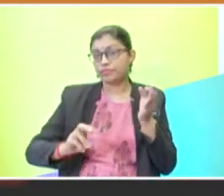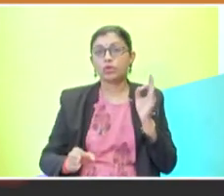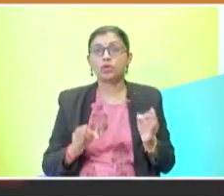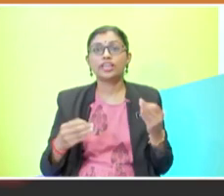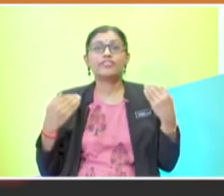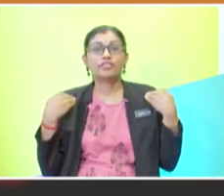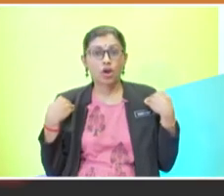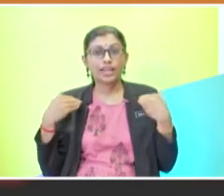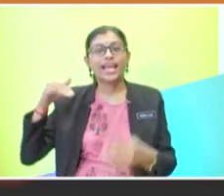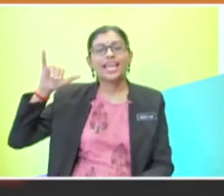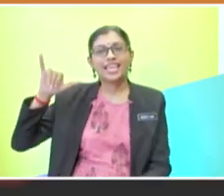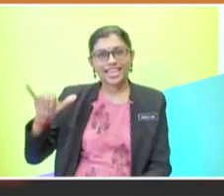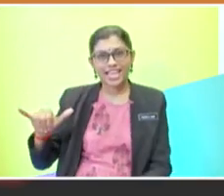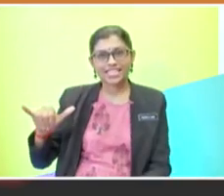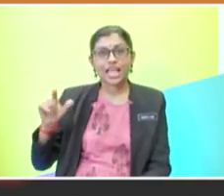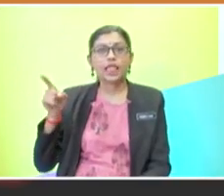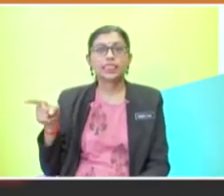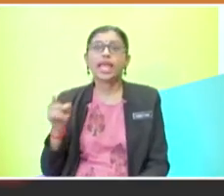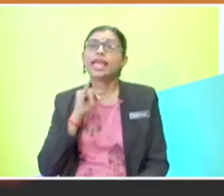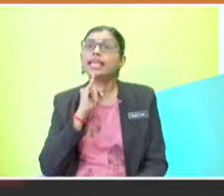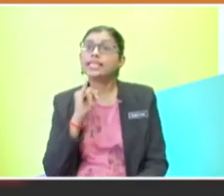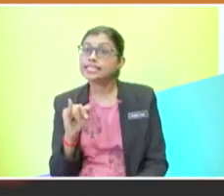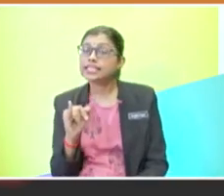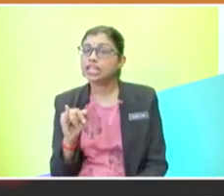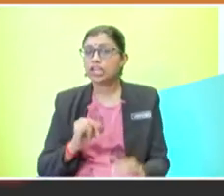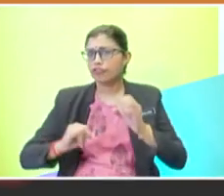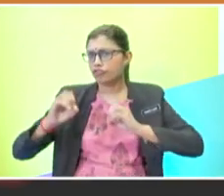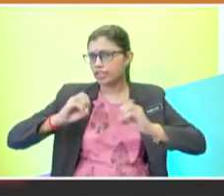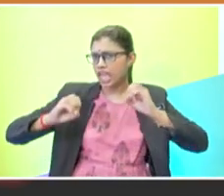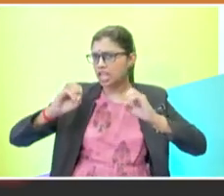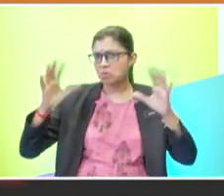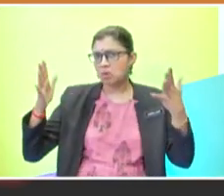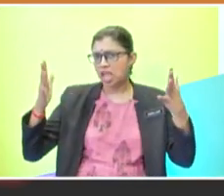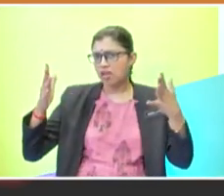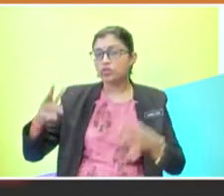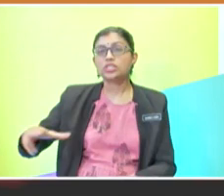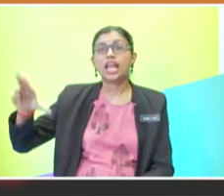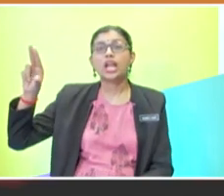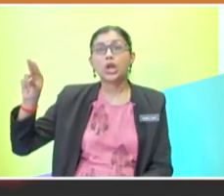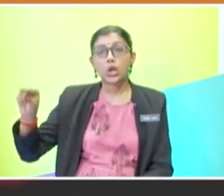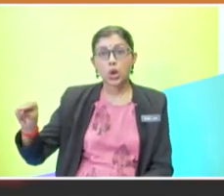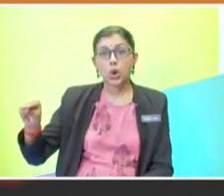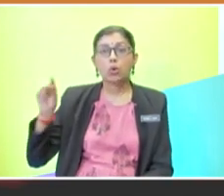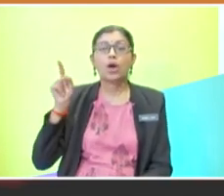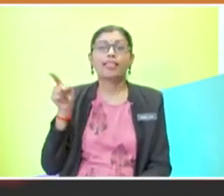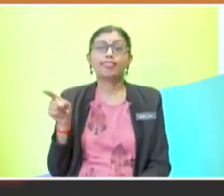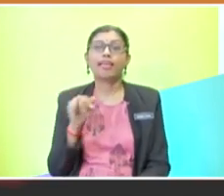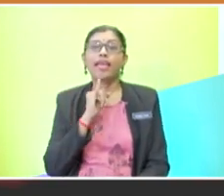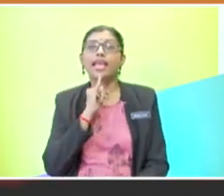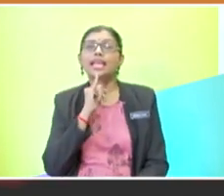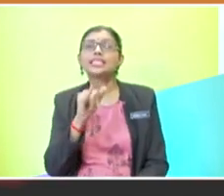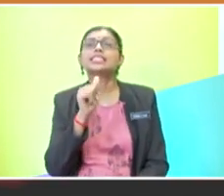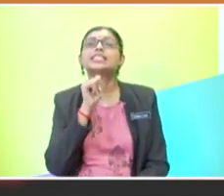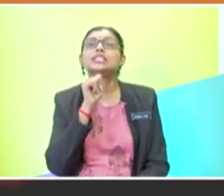reply, yes, there is. If there is no cheese on your pizza, then you should say,